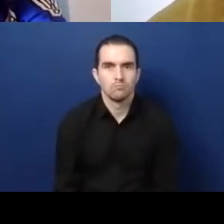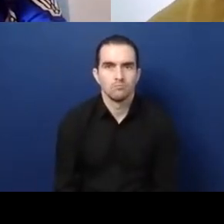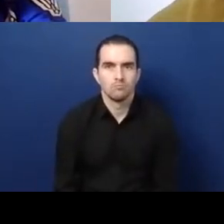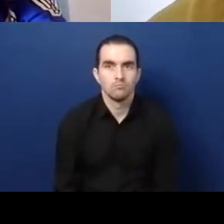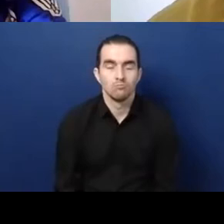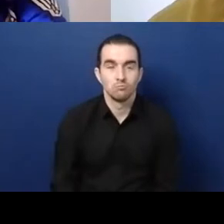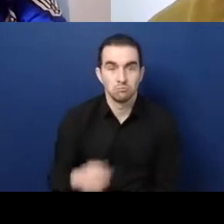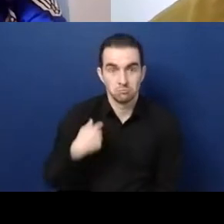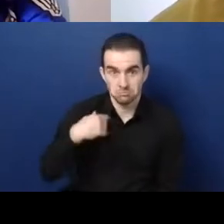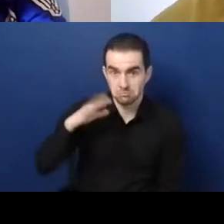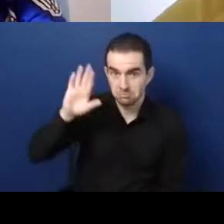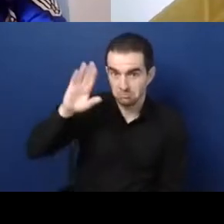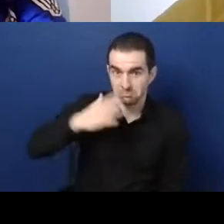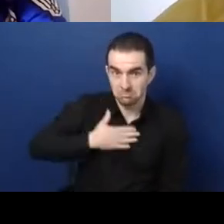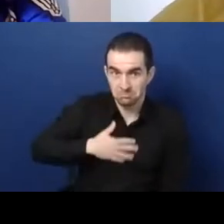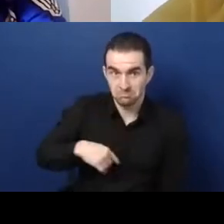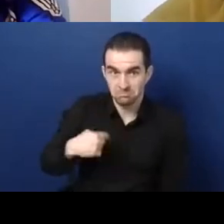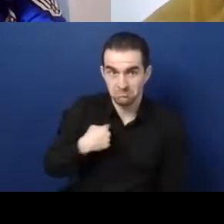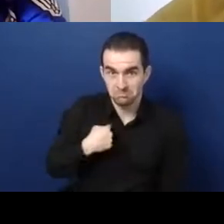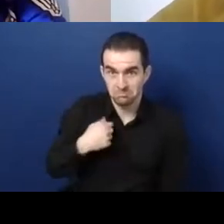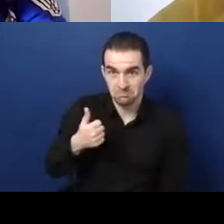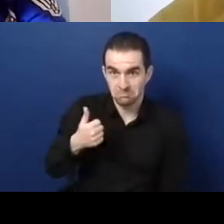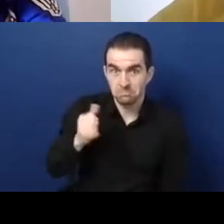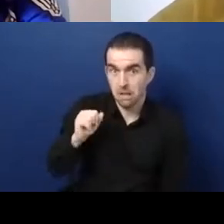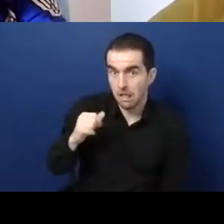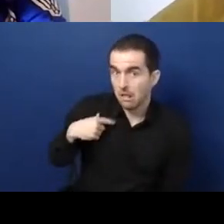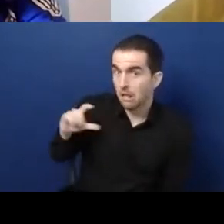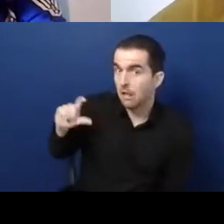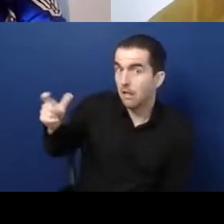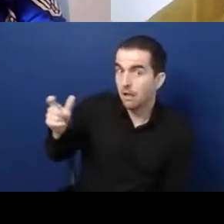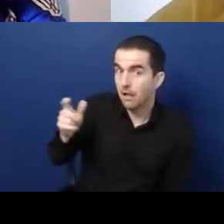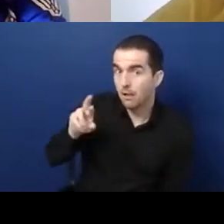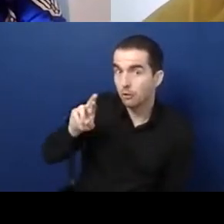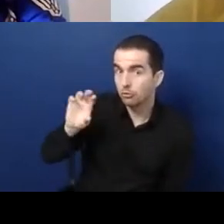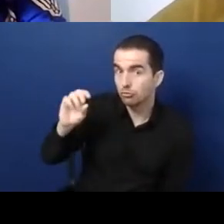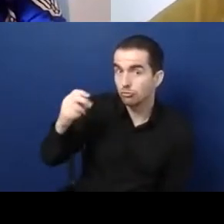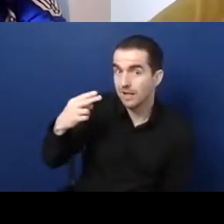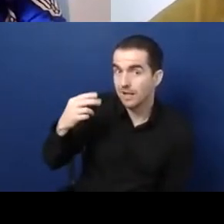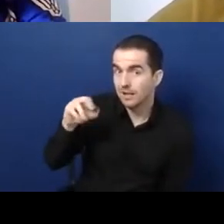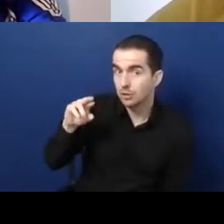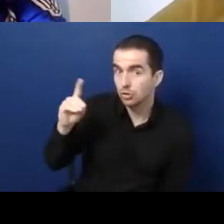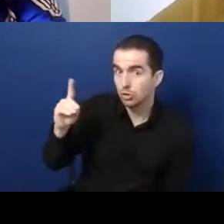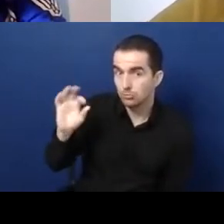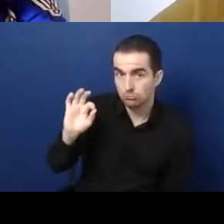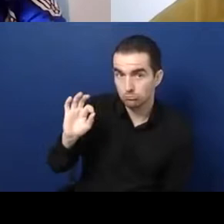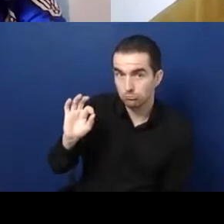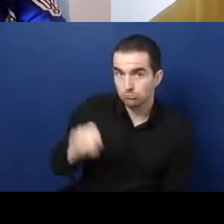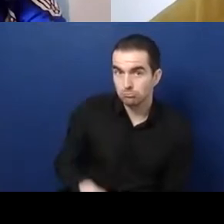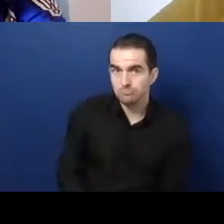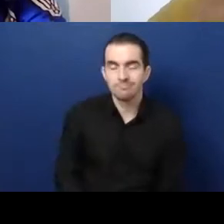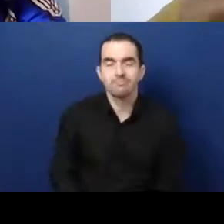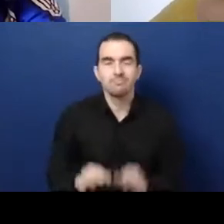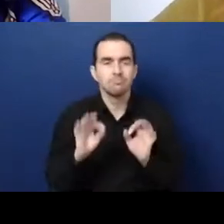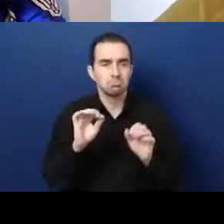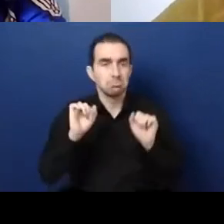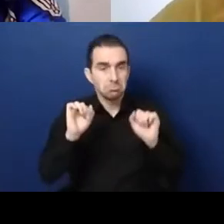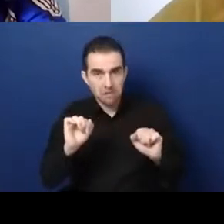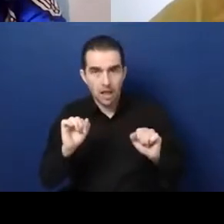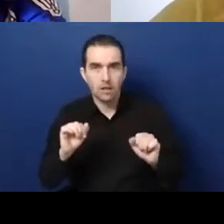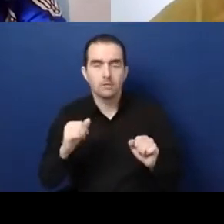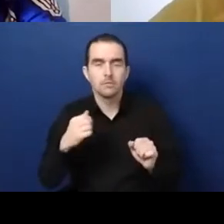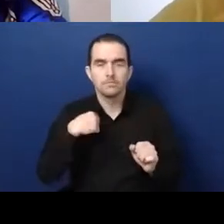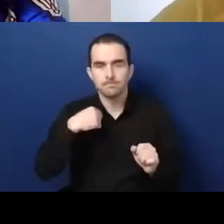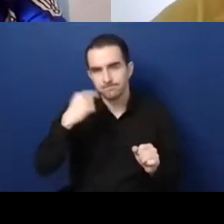It is feasible if we plan during the infancy stage of any program. Like if we are, for example, a very